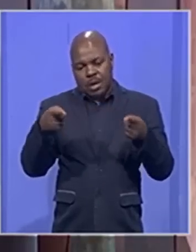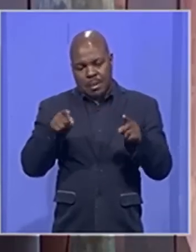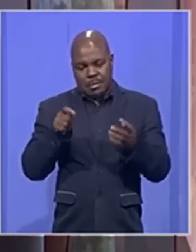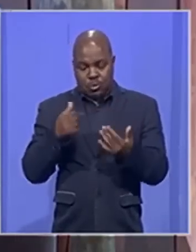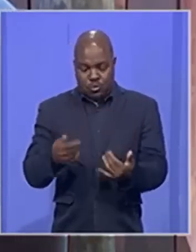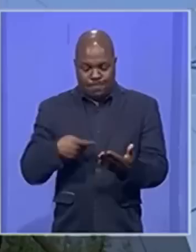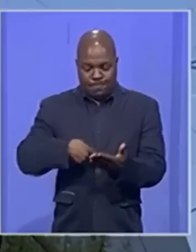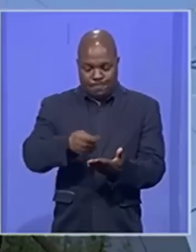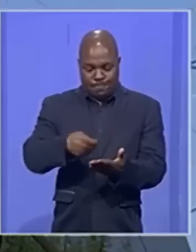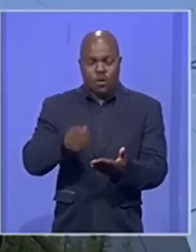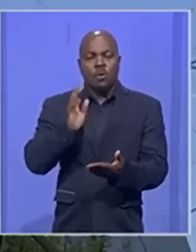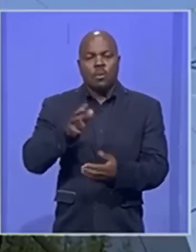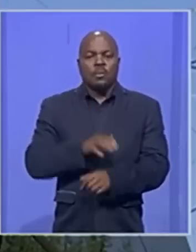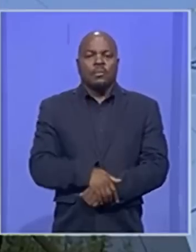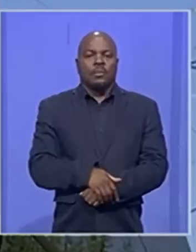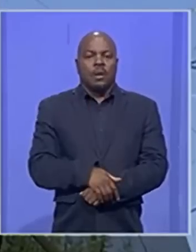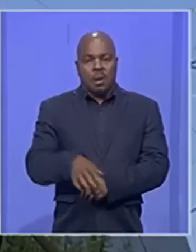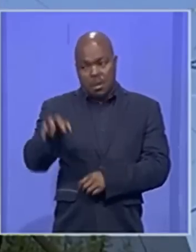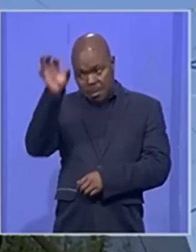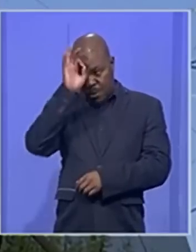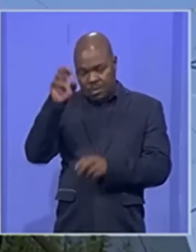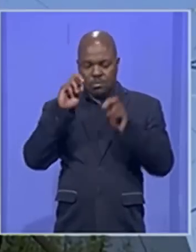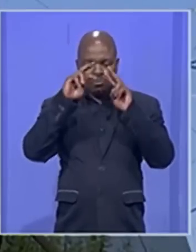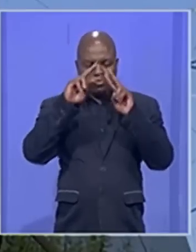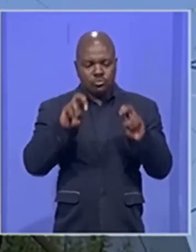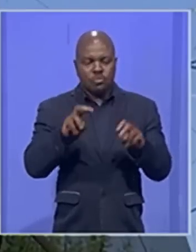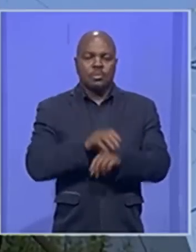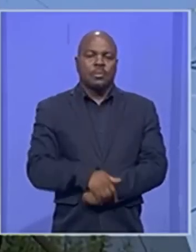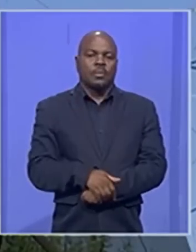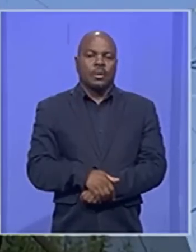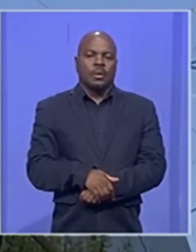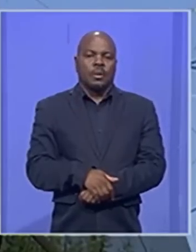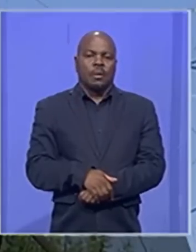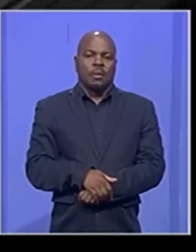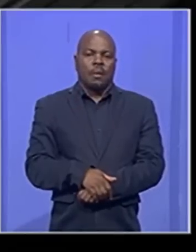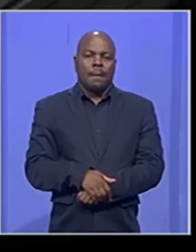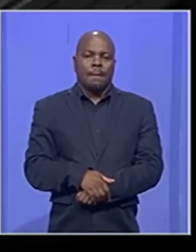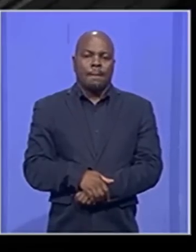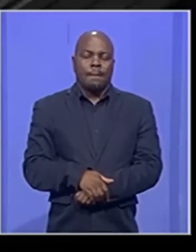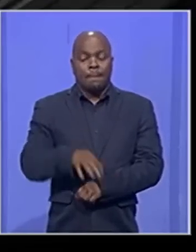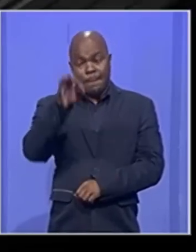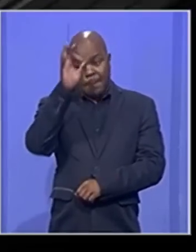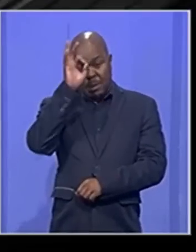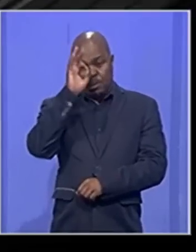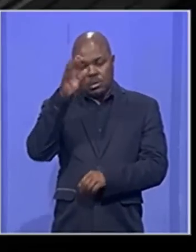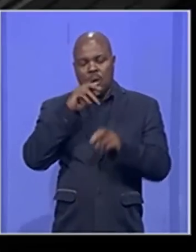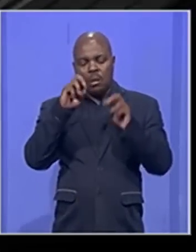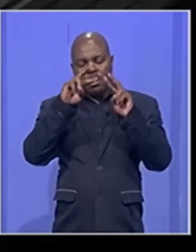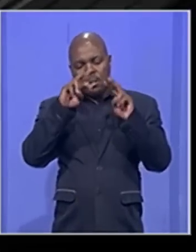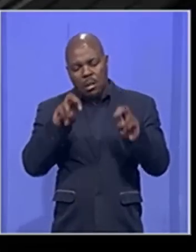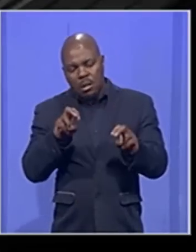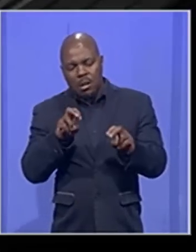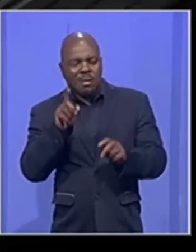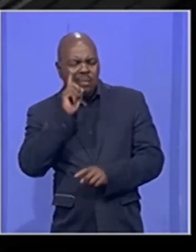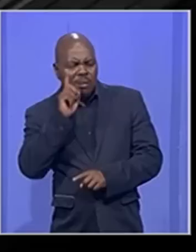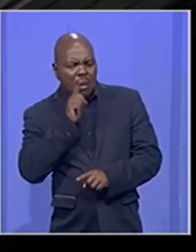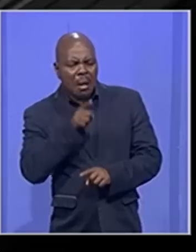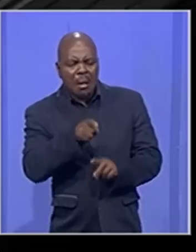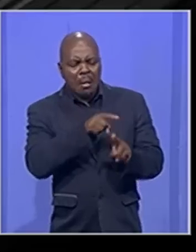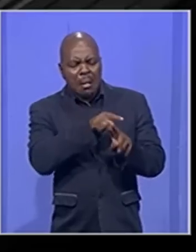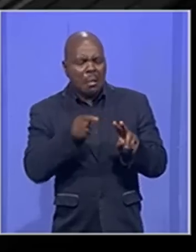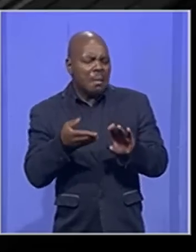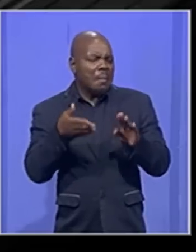kajeno. Mapodisi a batlisisa tiragalo eno. Mapodisa bone ba bula kgetse ya dipatlisiso tsa morago ga loso